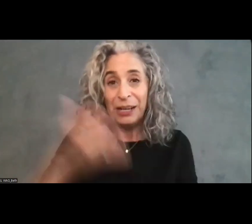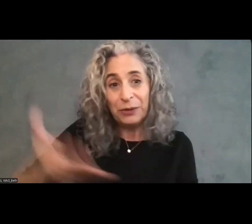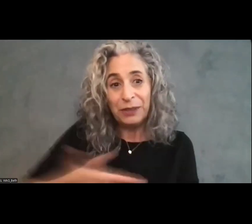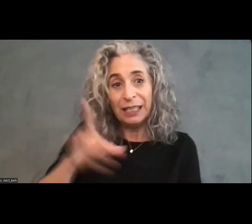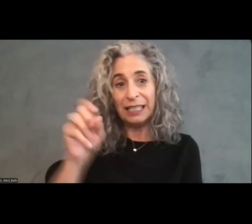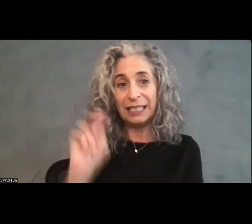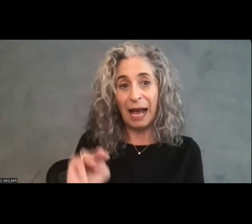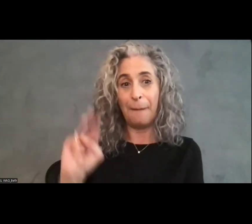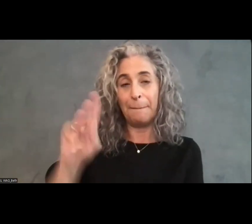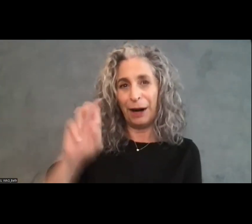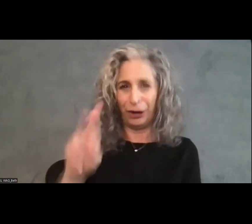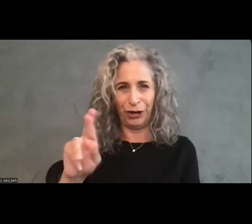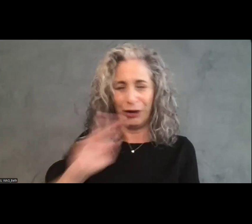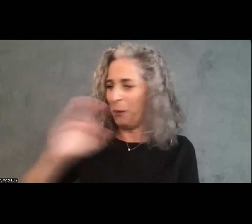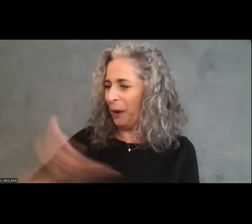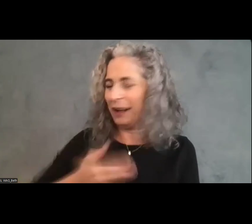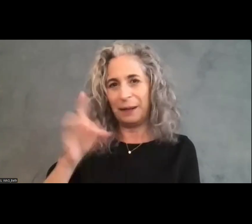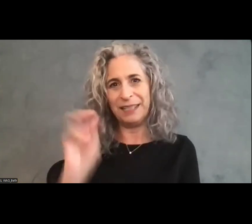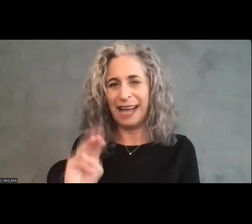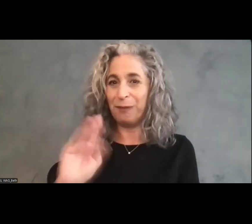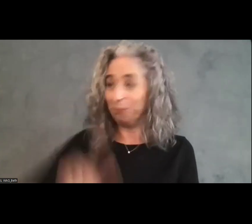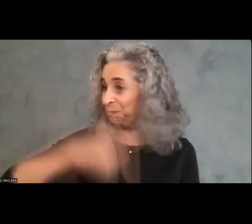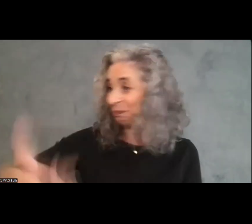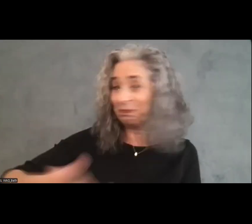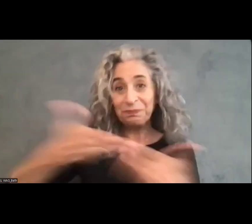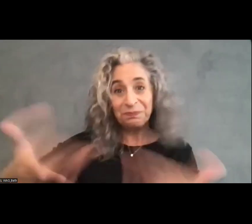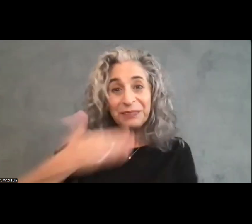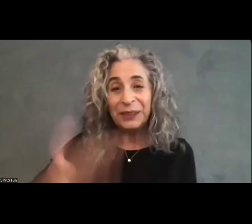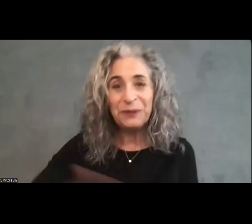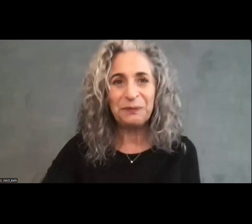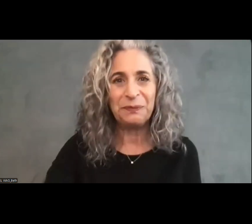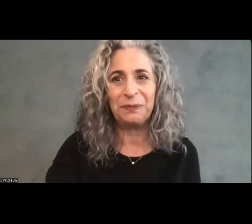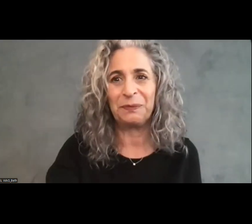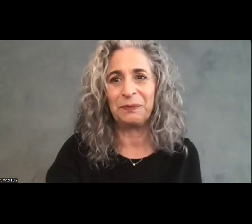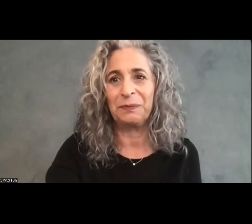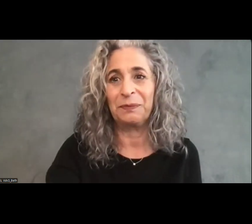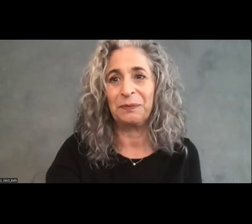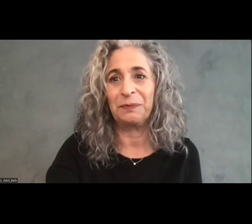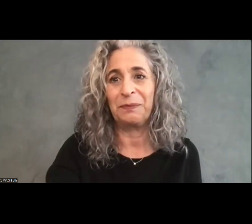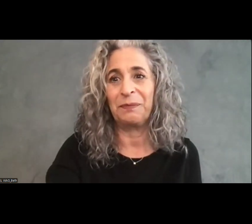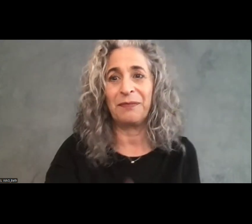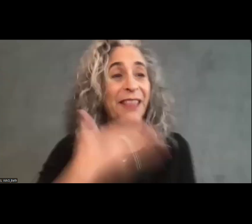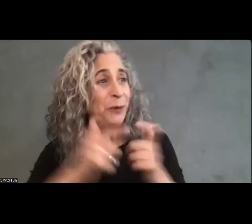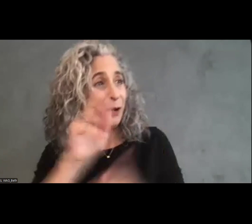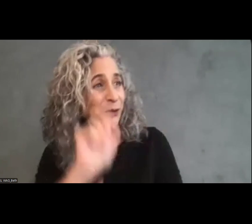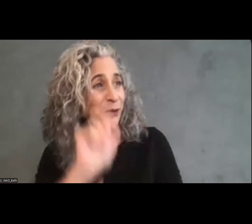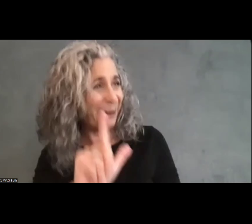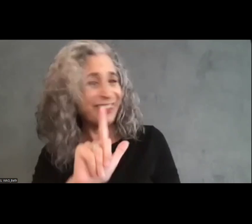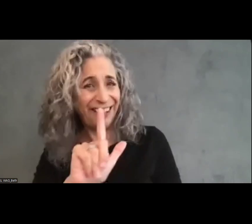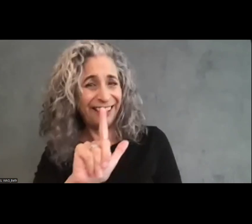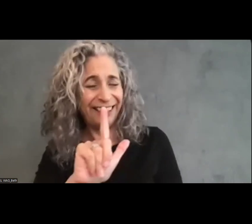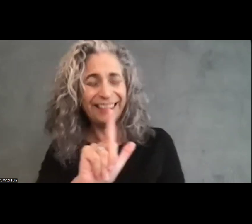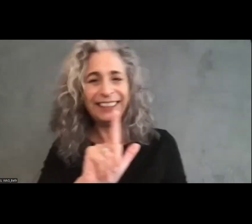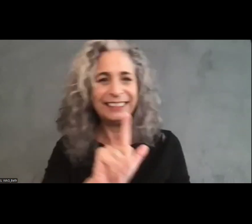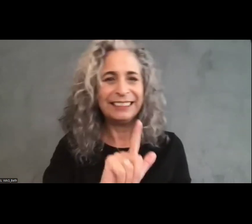Parker. Welcome, Dawn. I'll let you take it away. Thank you. Thank you so much, Rachel. Let me grab